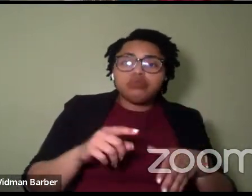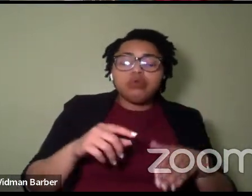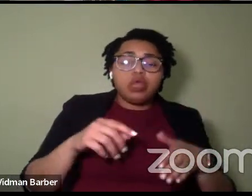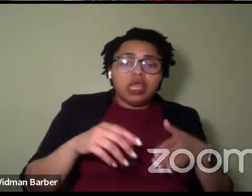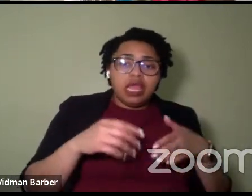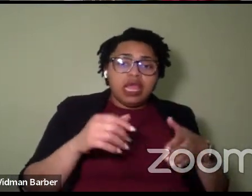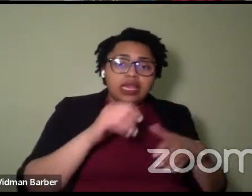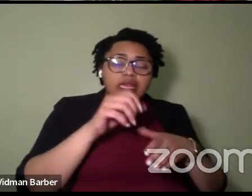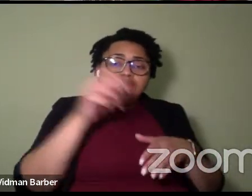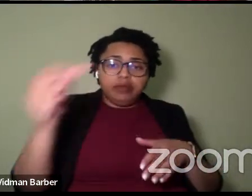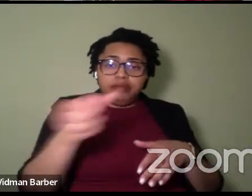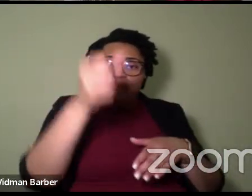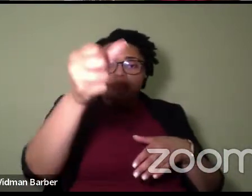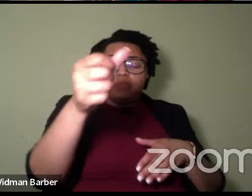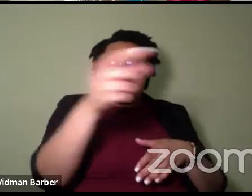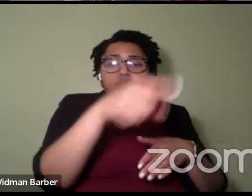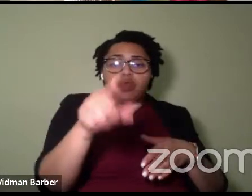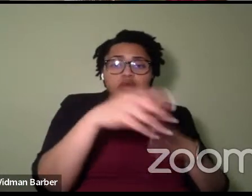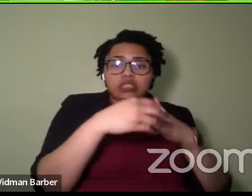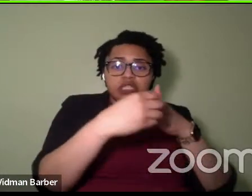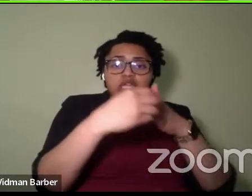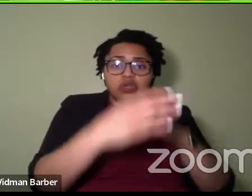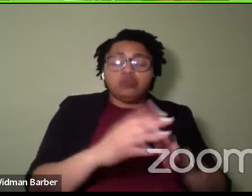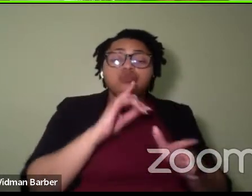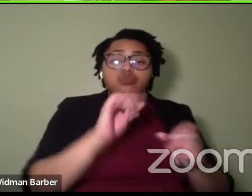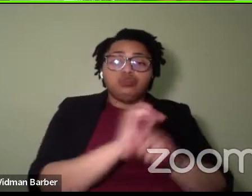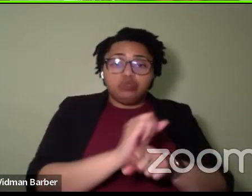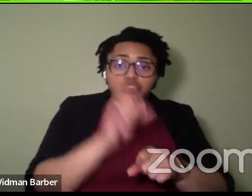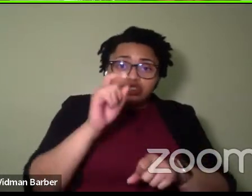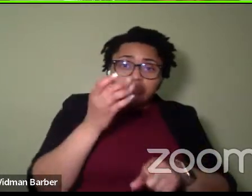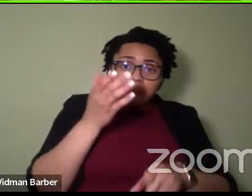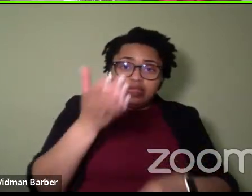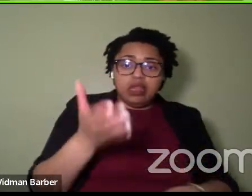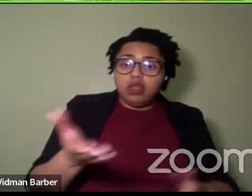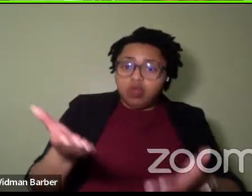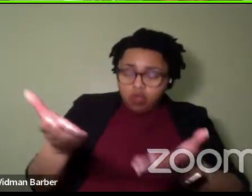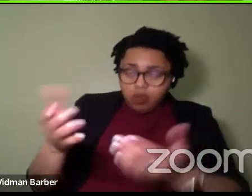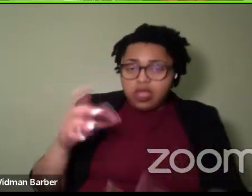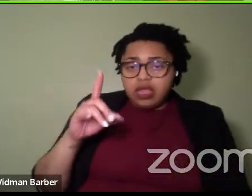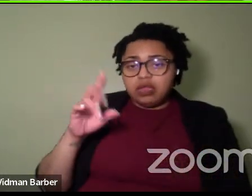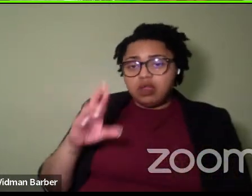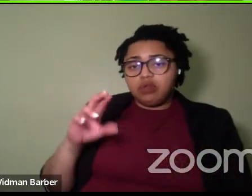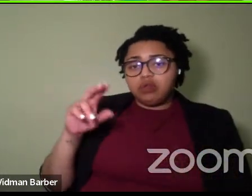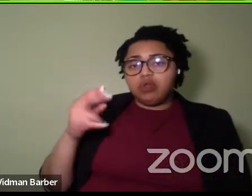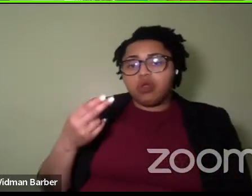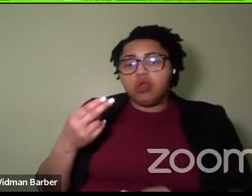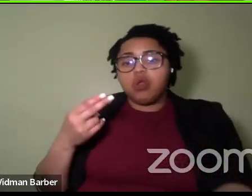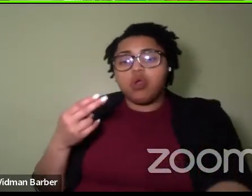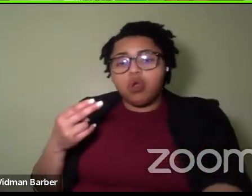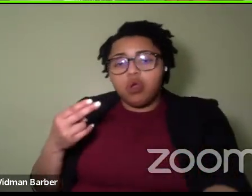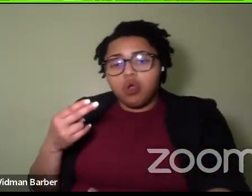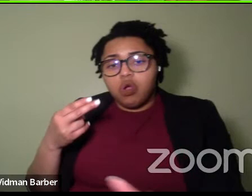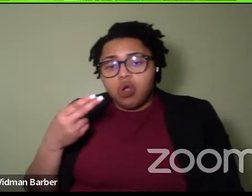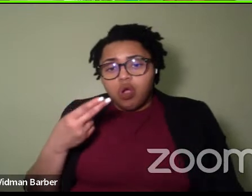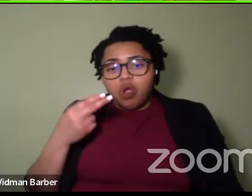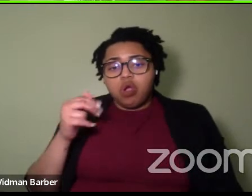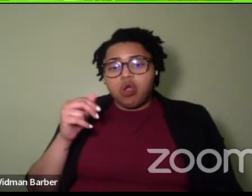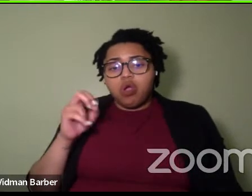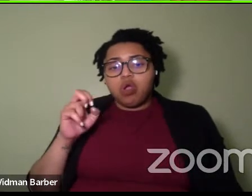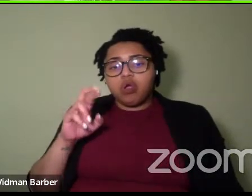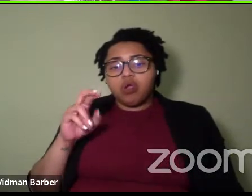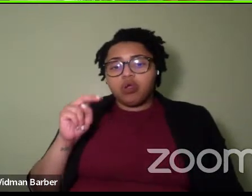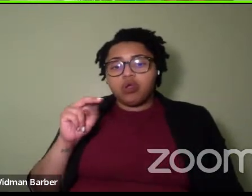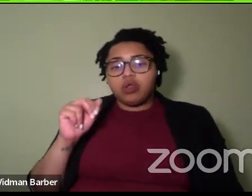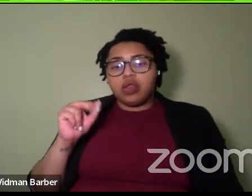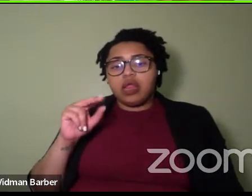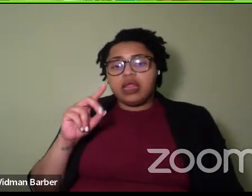Let's go with Dr. Hernandez. Thank you. I think that, you hit the nail in the head, right? Where, our languages